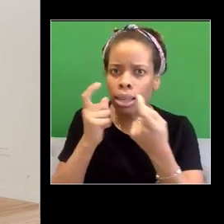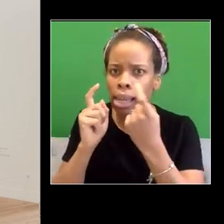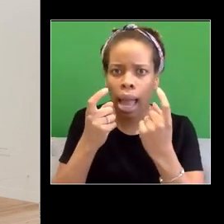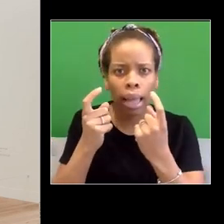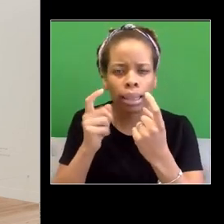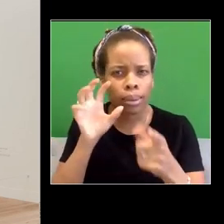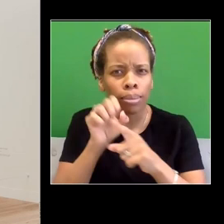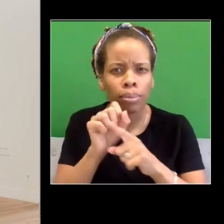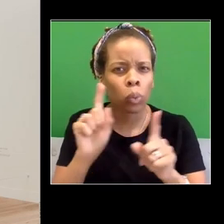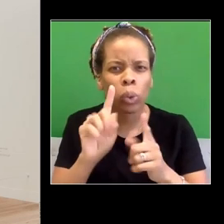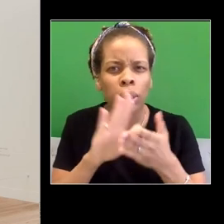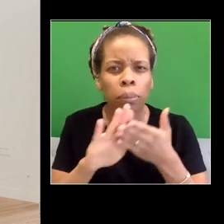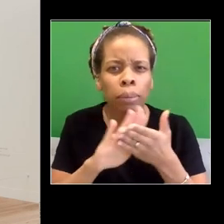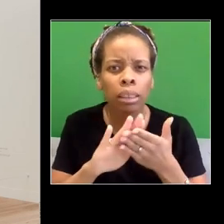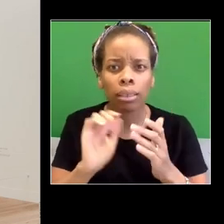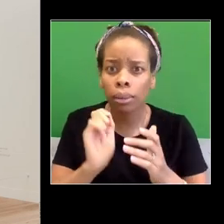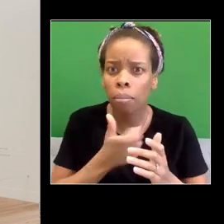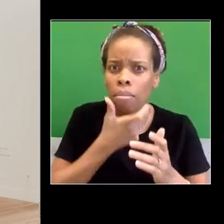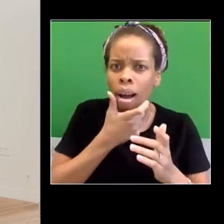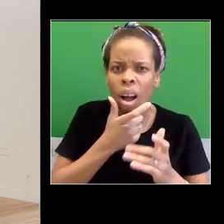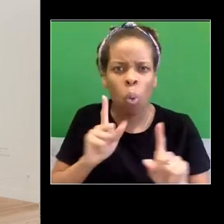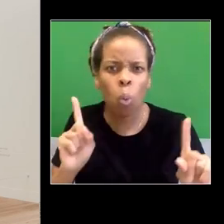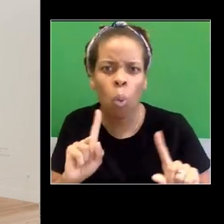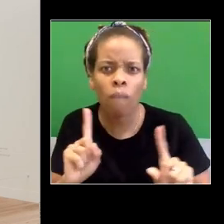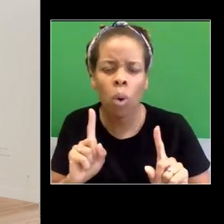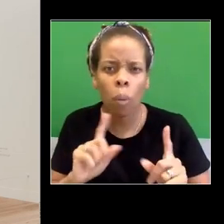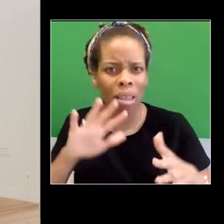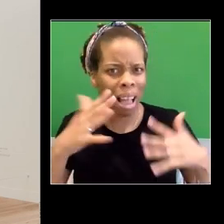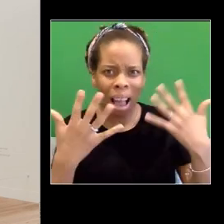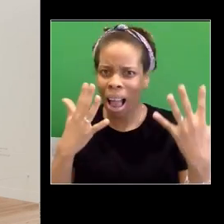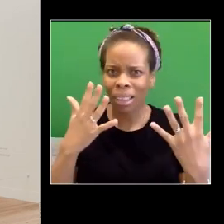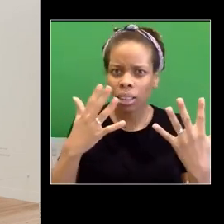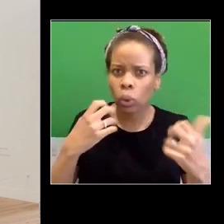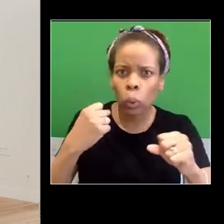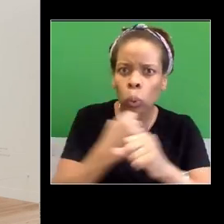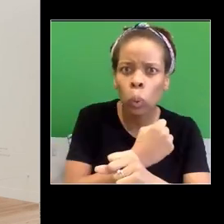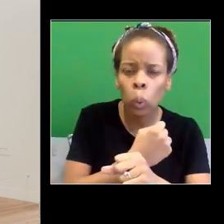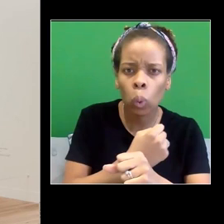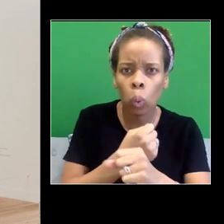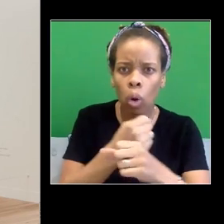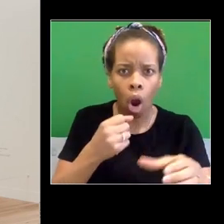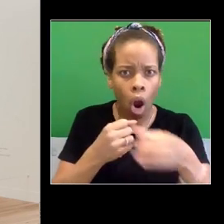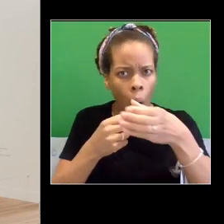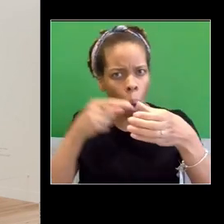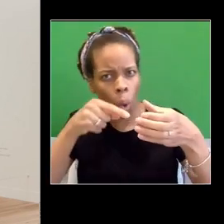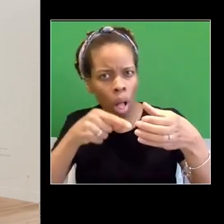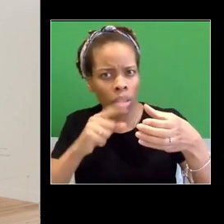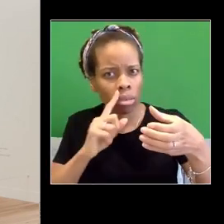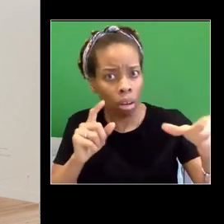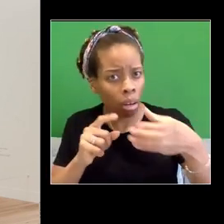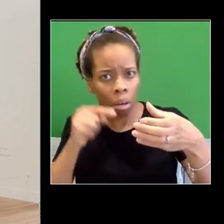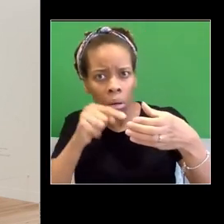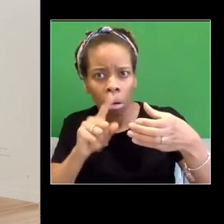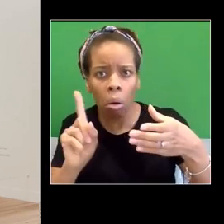smile? What should the hand be doing? Where should this person's holding an object? What should that object be?